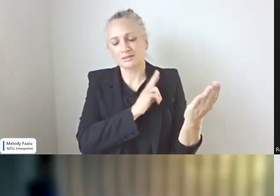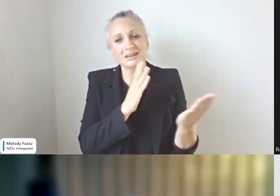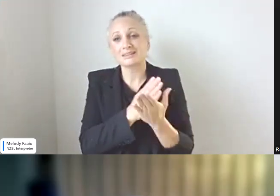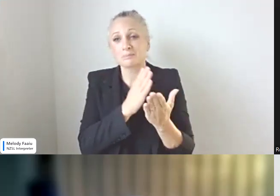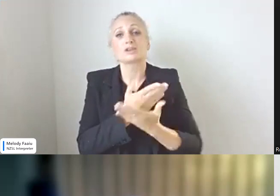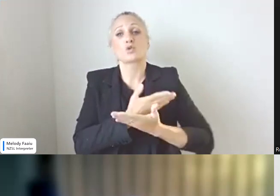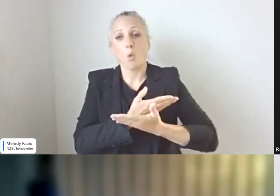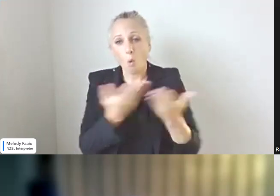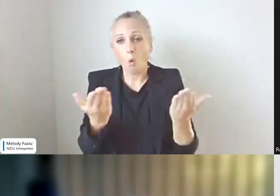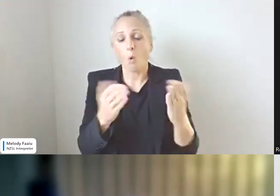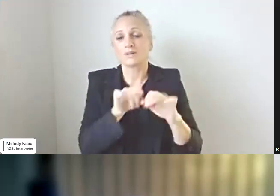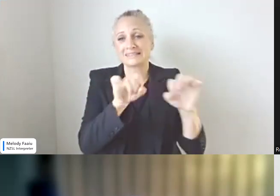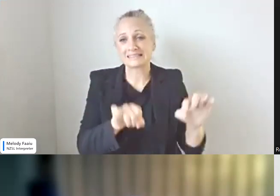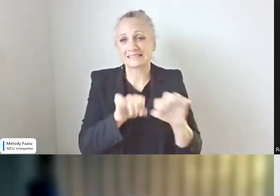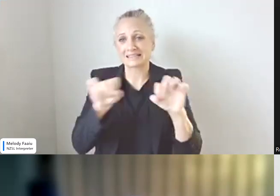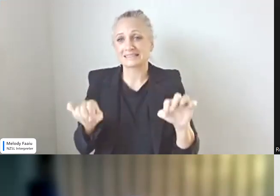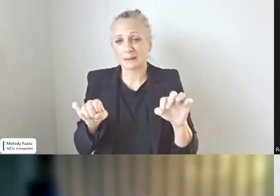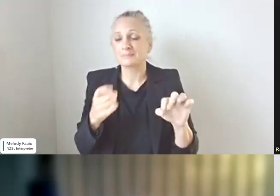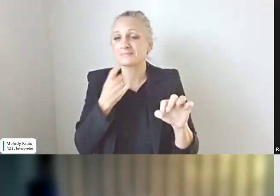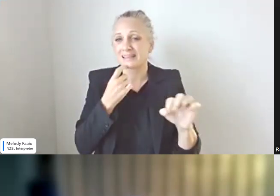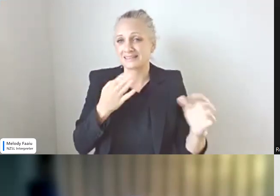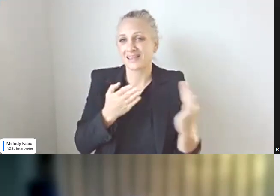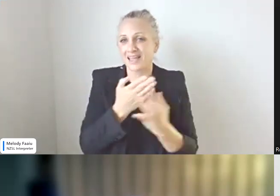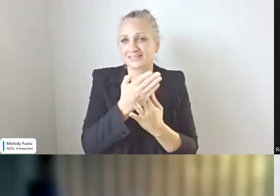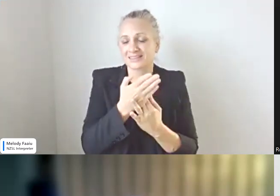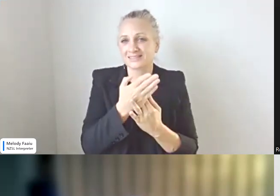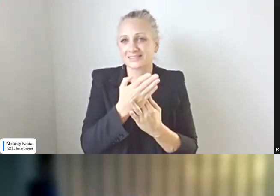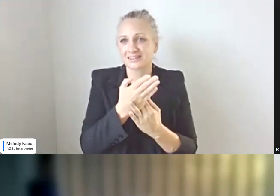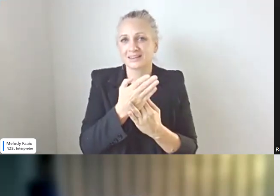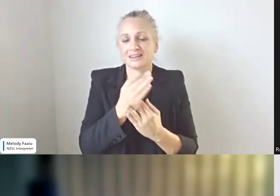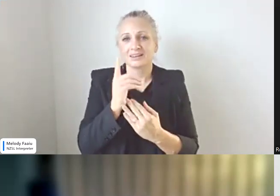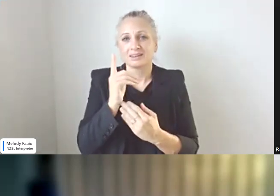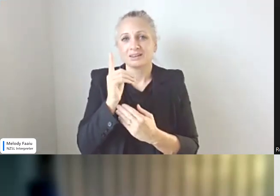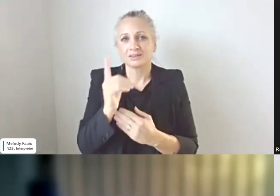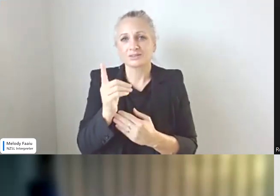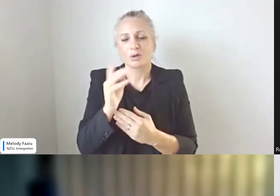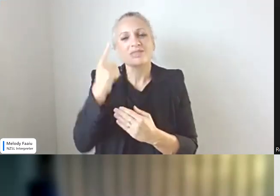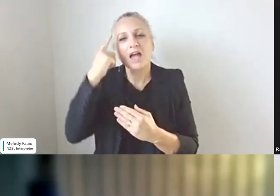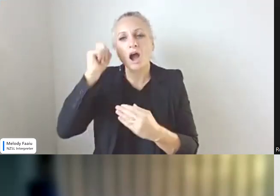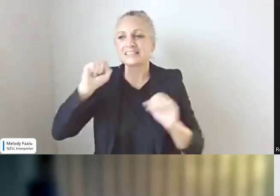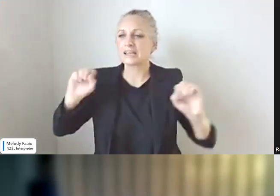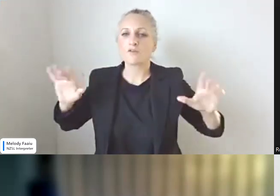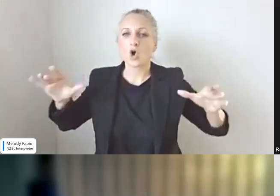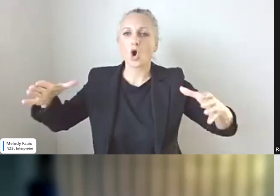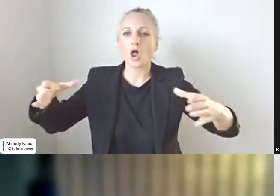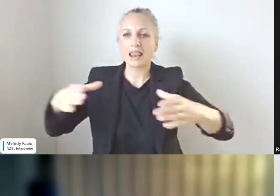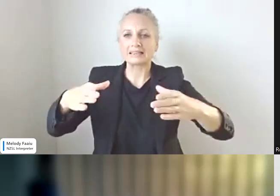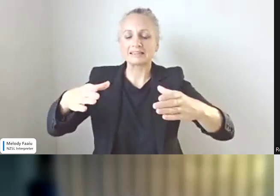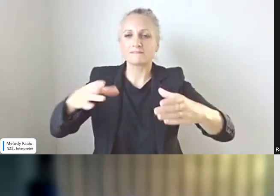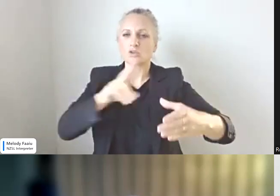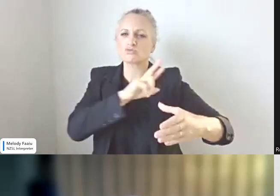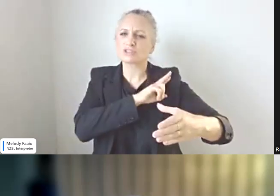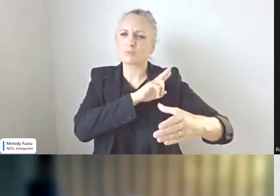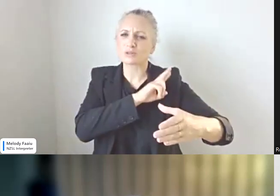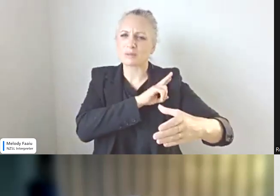possible. So as from a decider's point of view, of the idea of collective responsibility, how do we get that word out there?